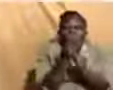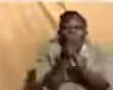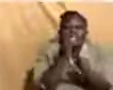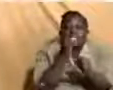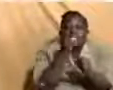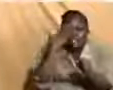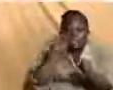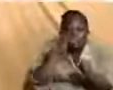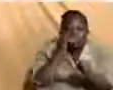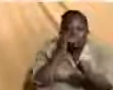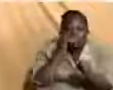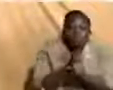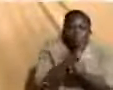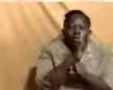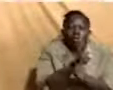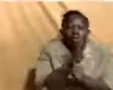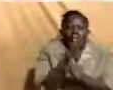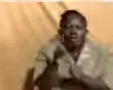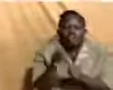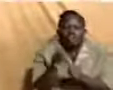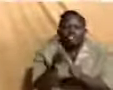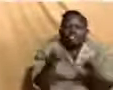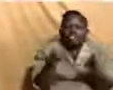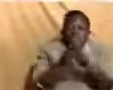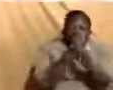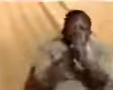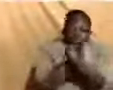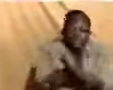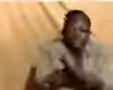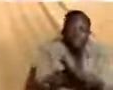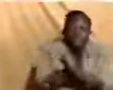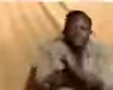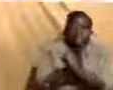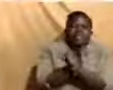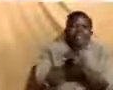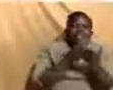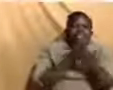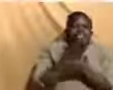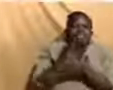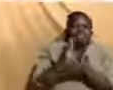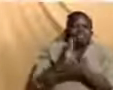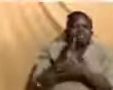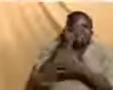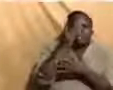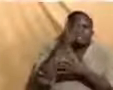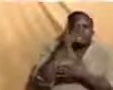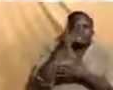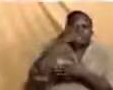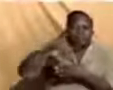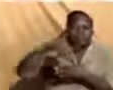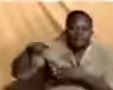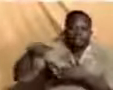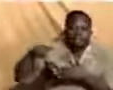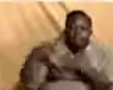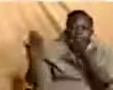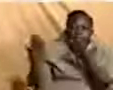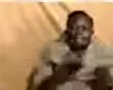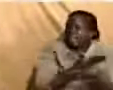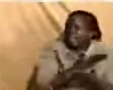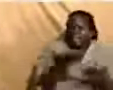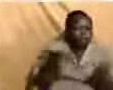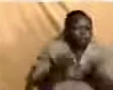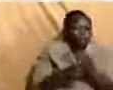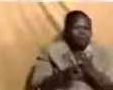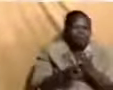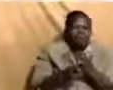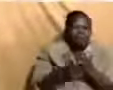B, Article 143 protects the rights of the DPP to bring any prosecution against the president if he